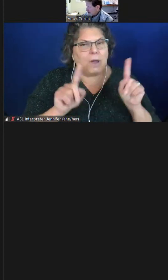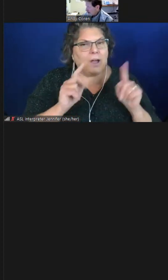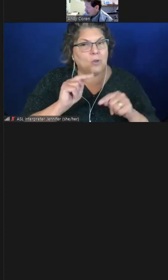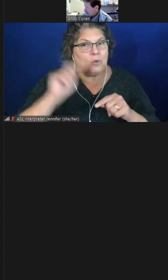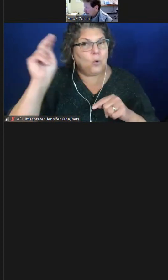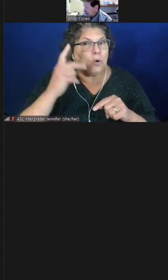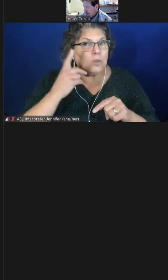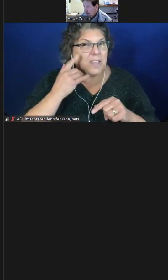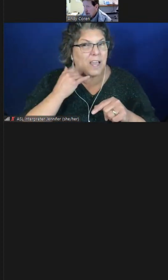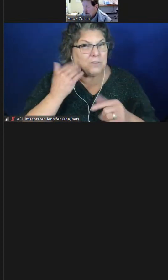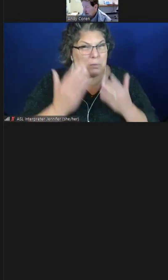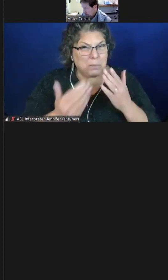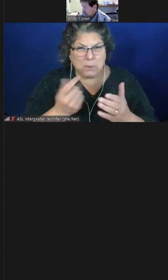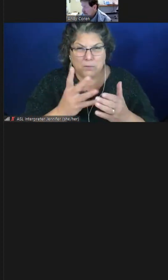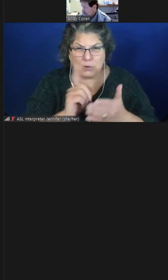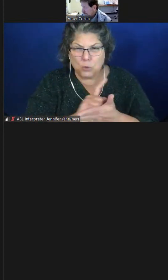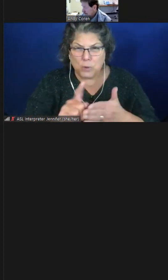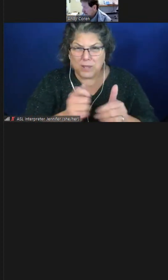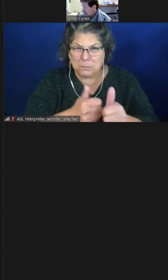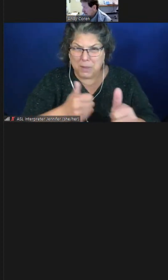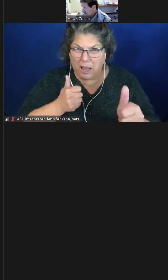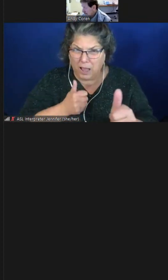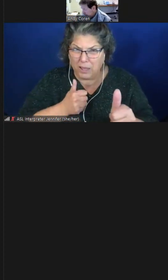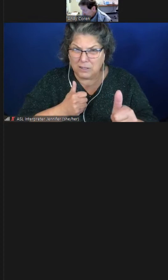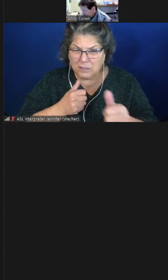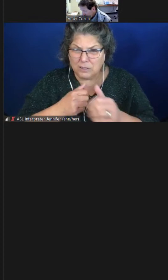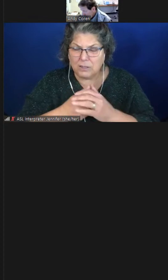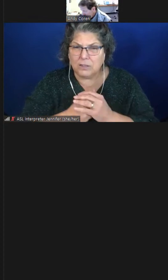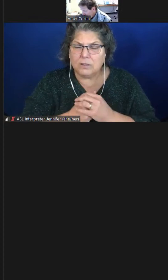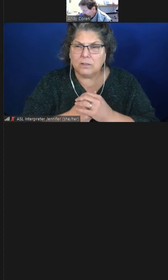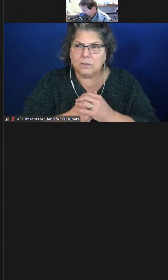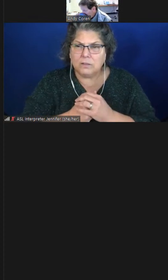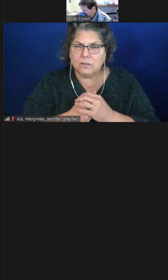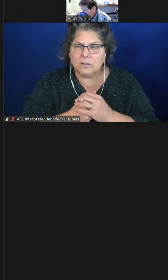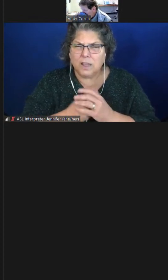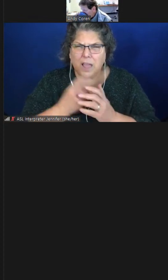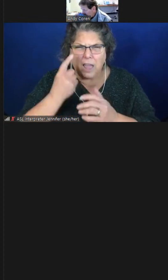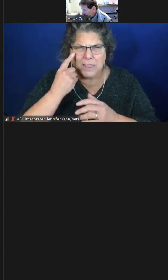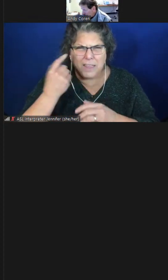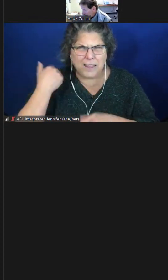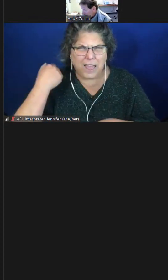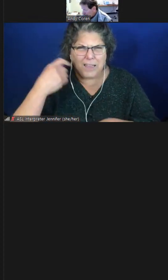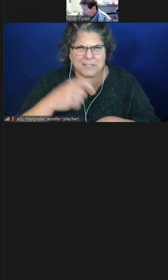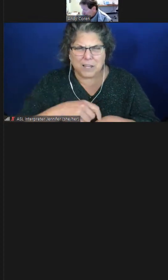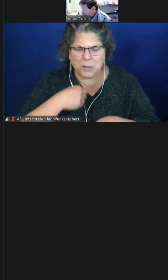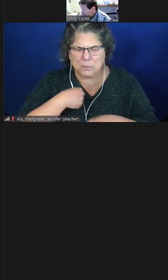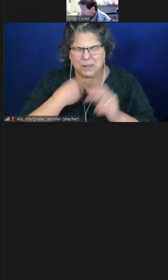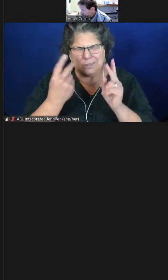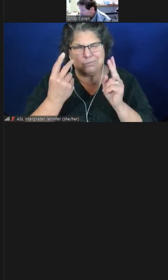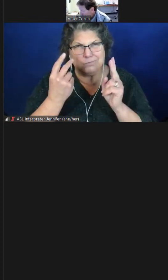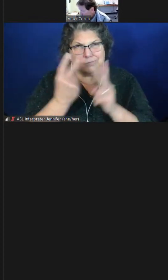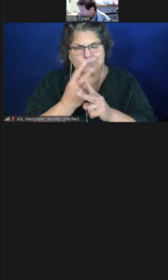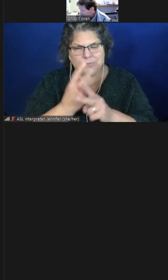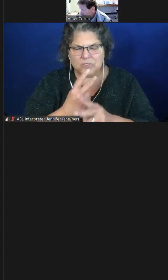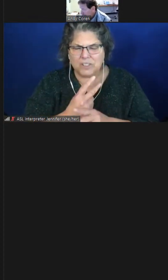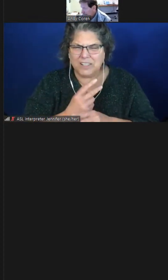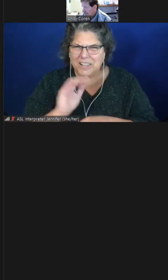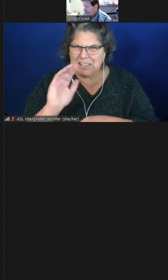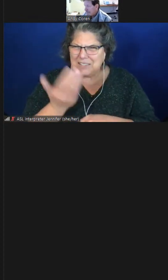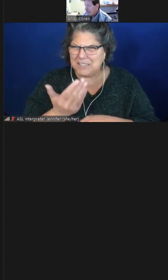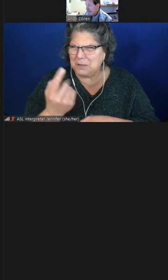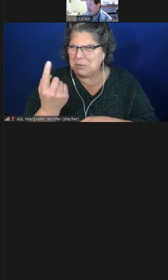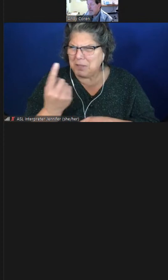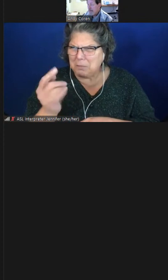be a few weeks behind that. And I think the last time I did the math, there had been something